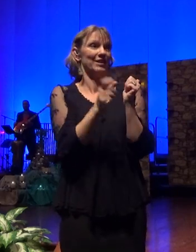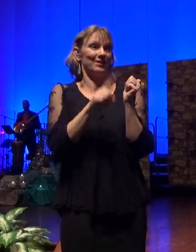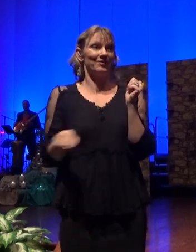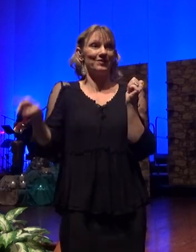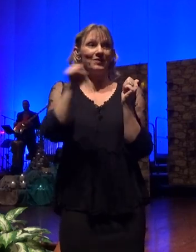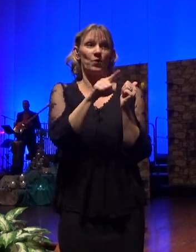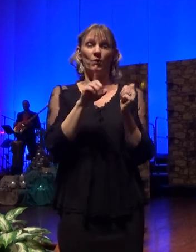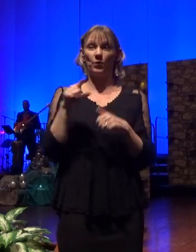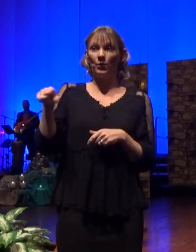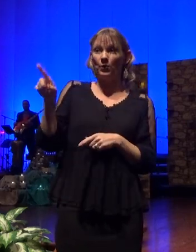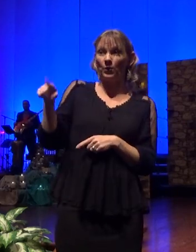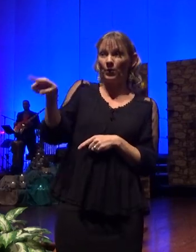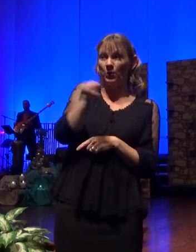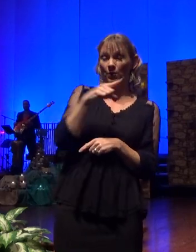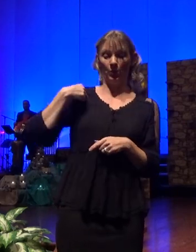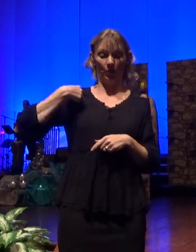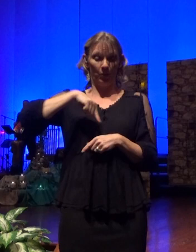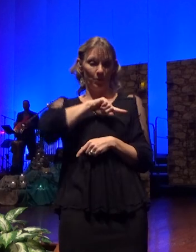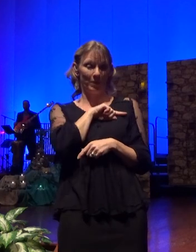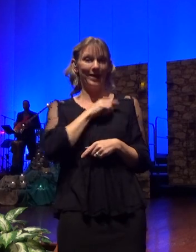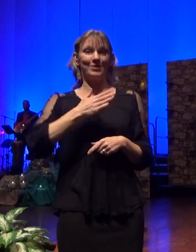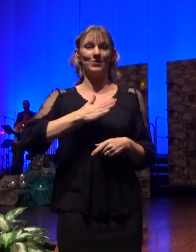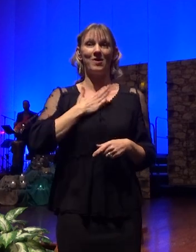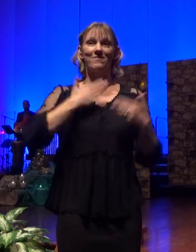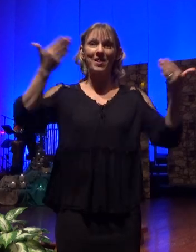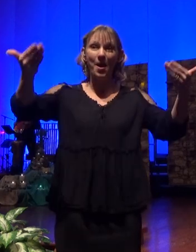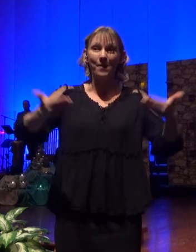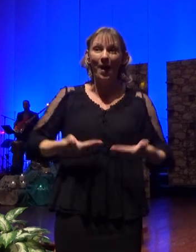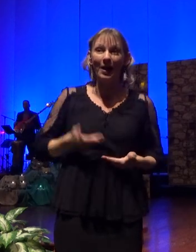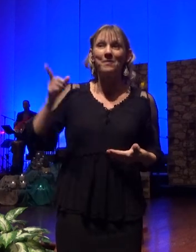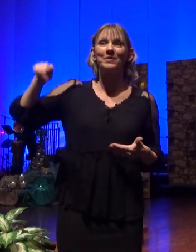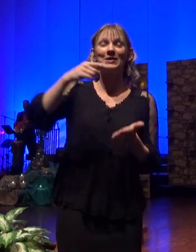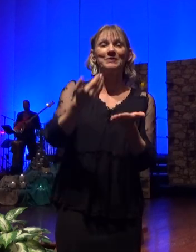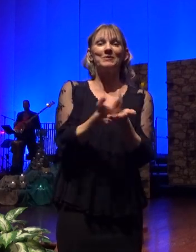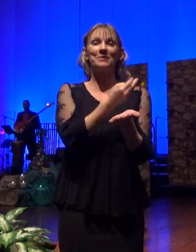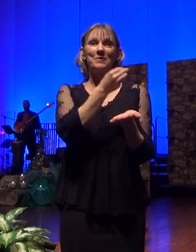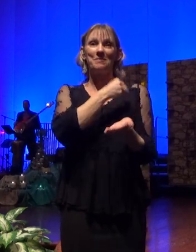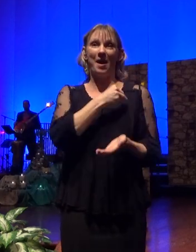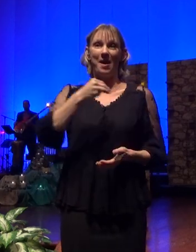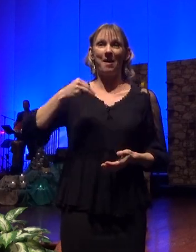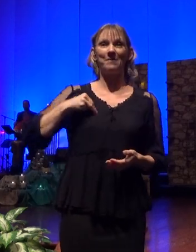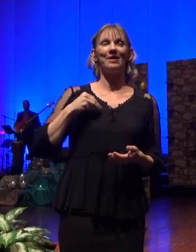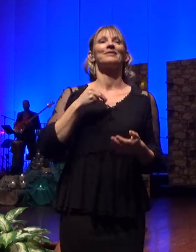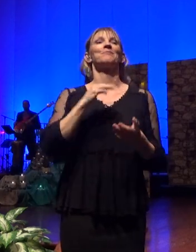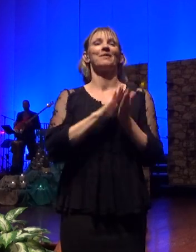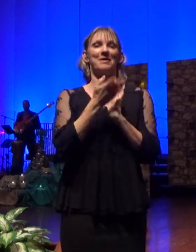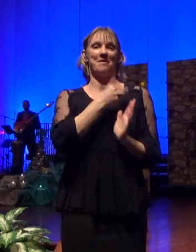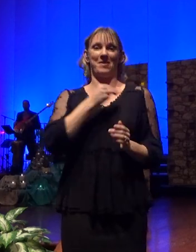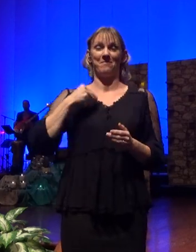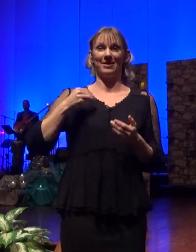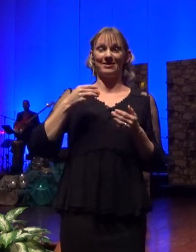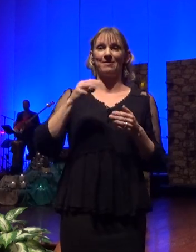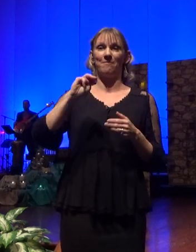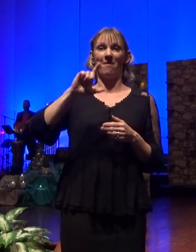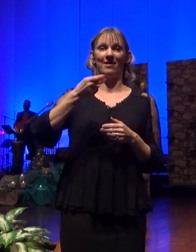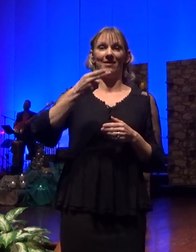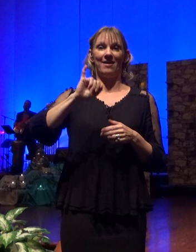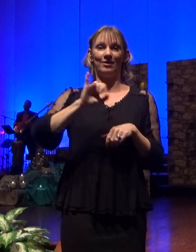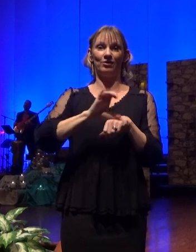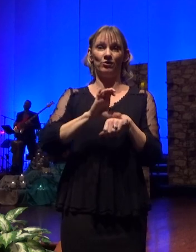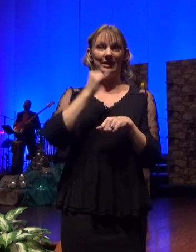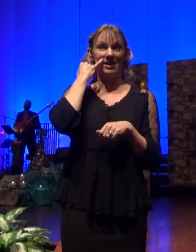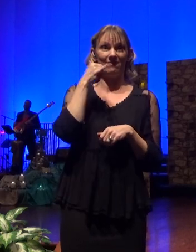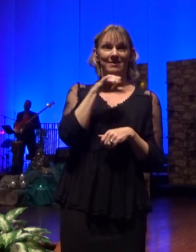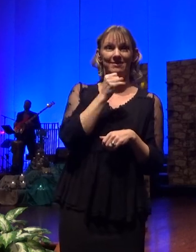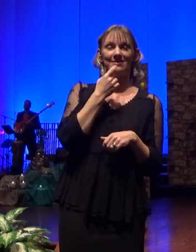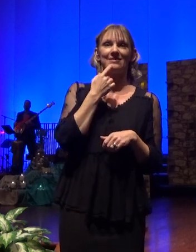do we joyfully welcome these new members into membership at Mile High Church? If so, please say yes.